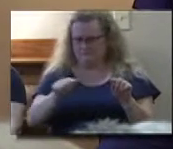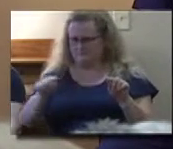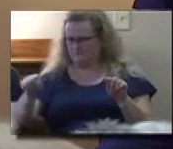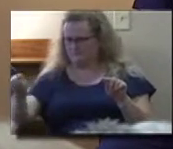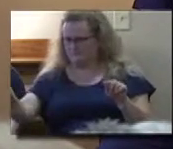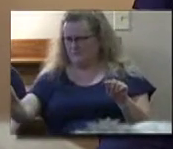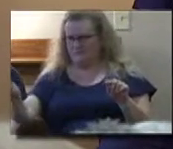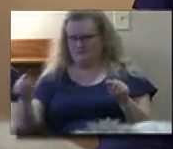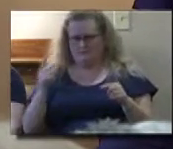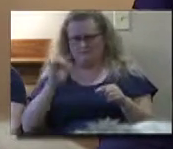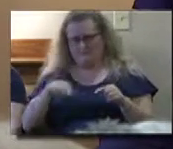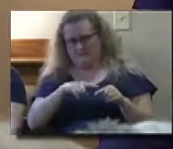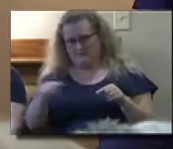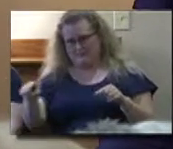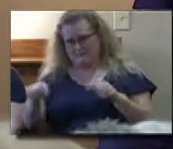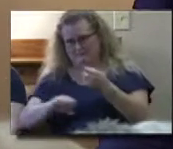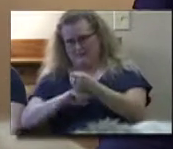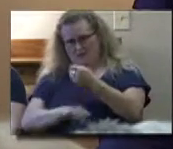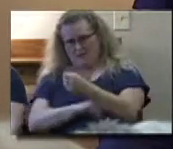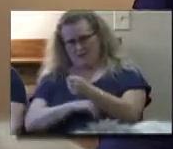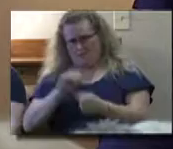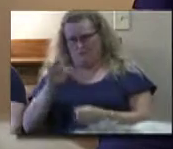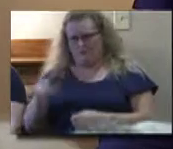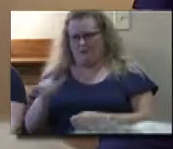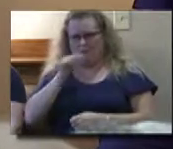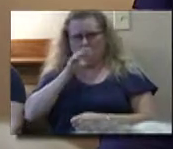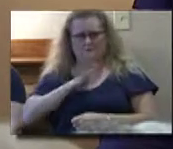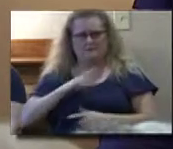to build the foundation of this woman's life.